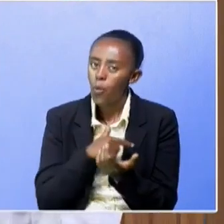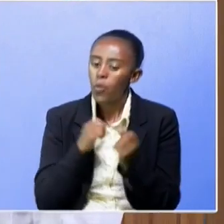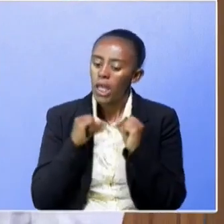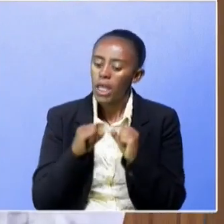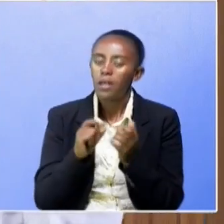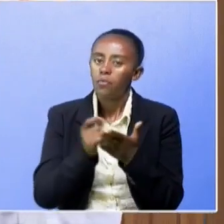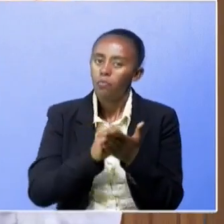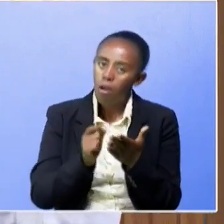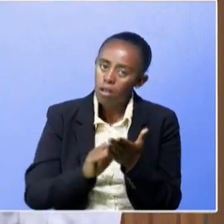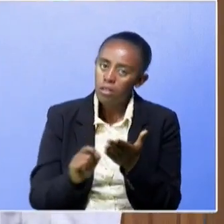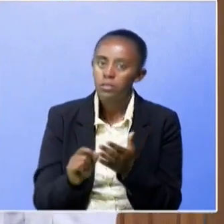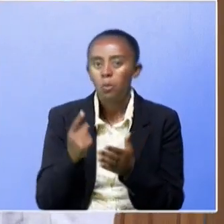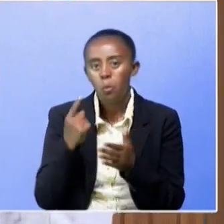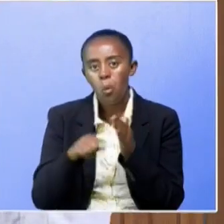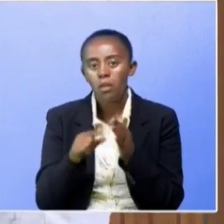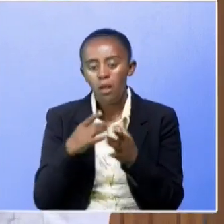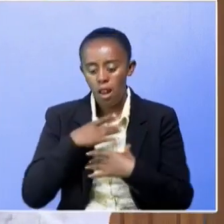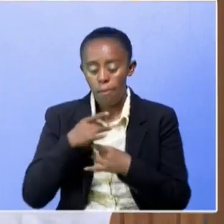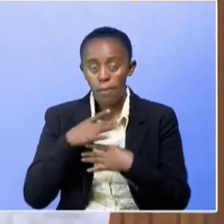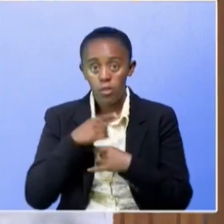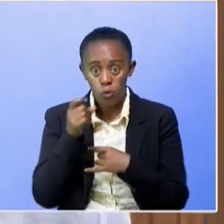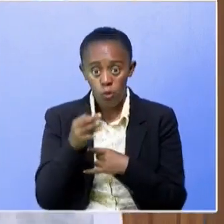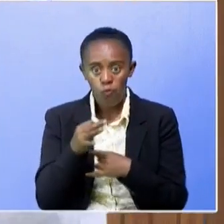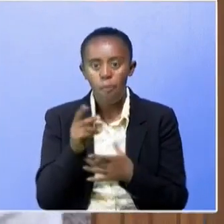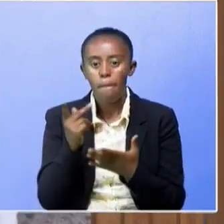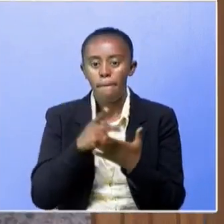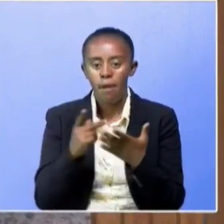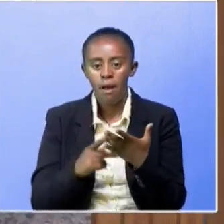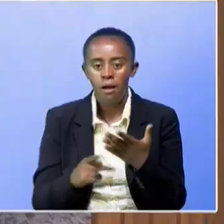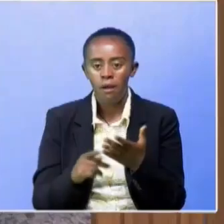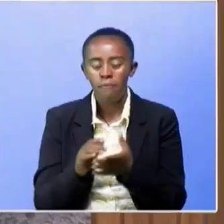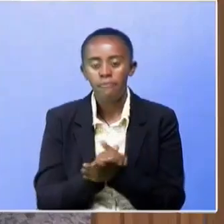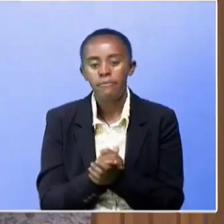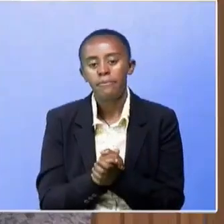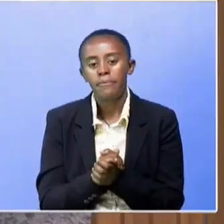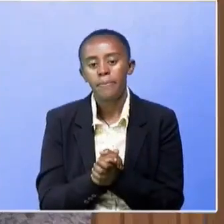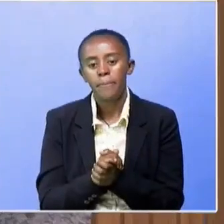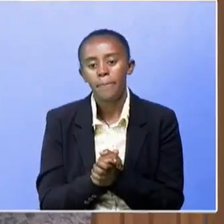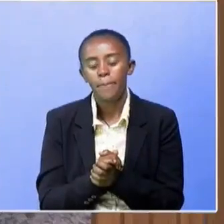paragraphs. What are the elements of paragraphs?